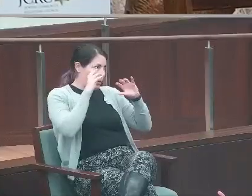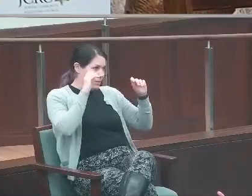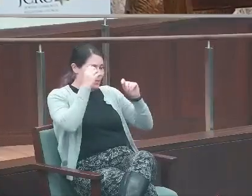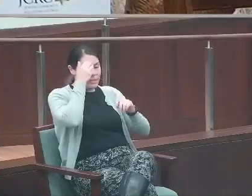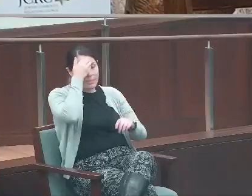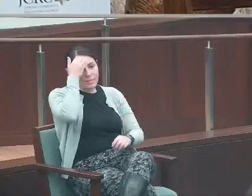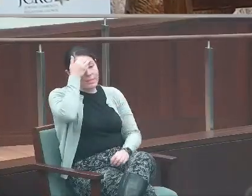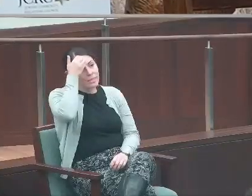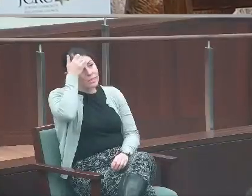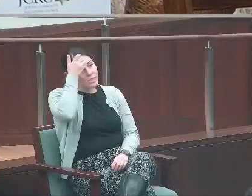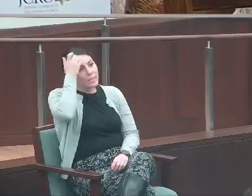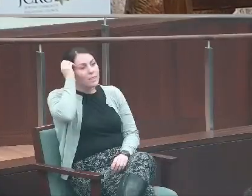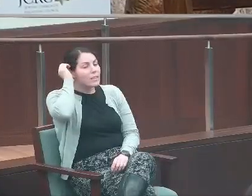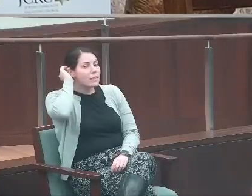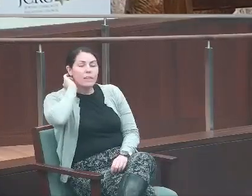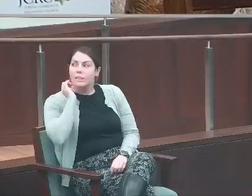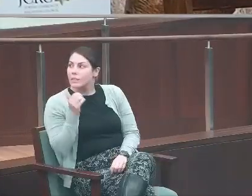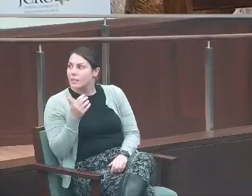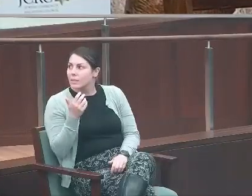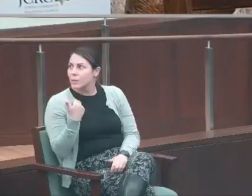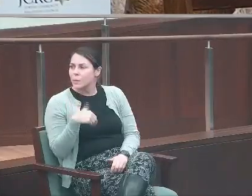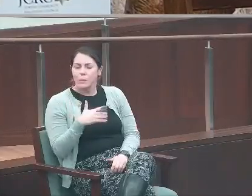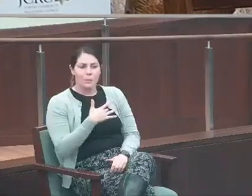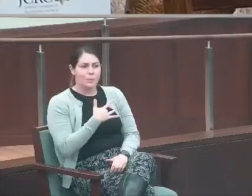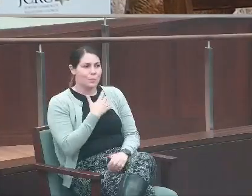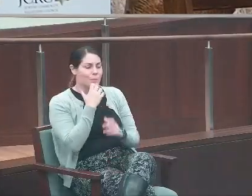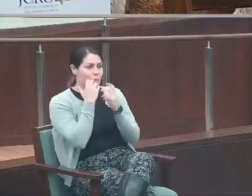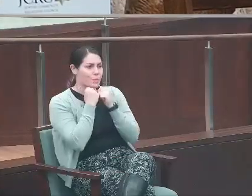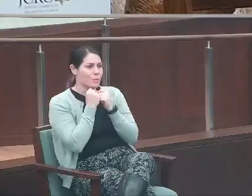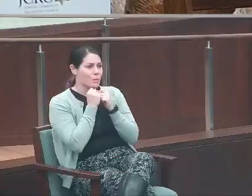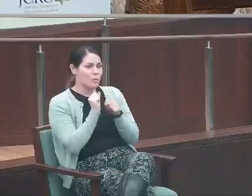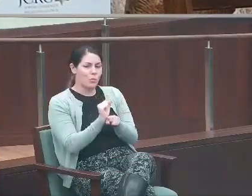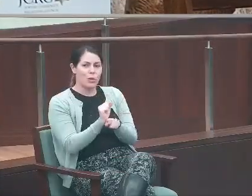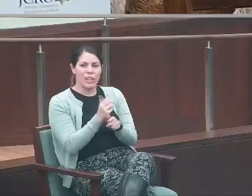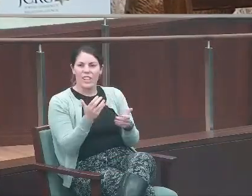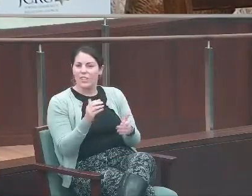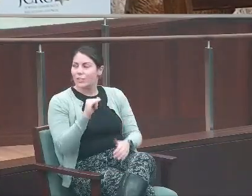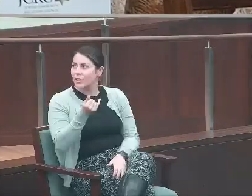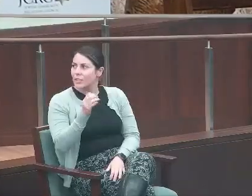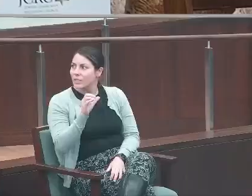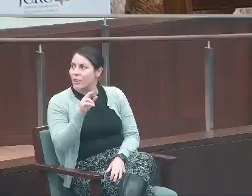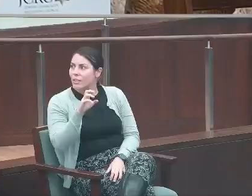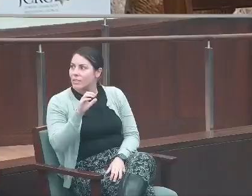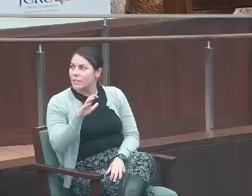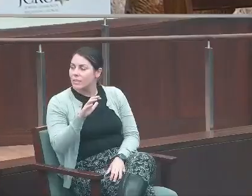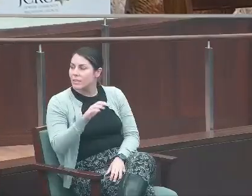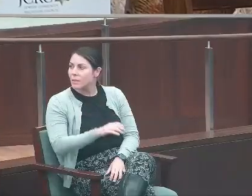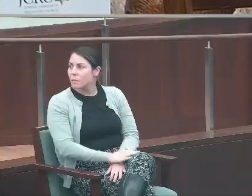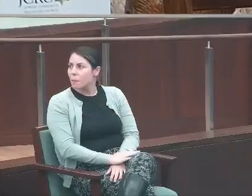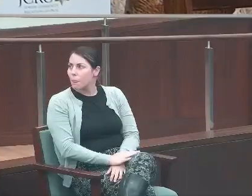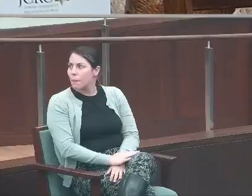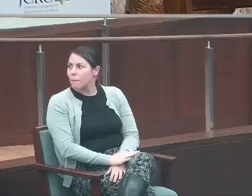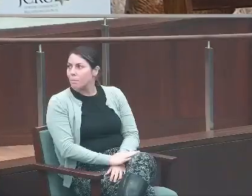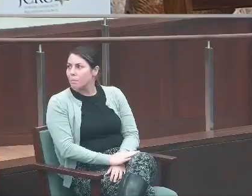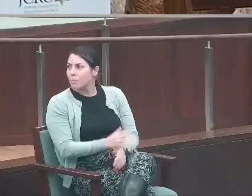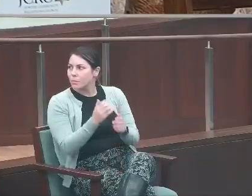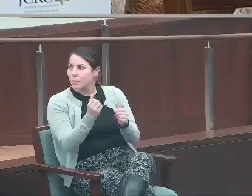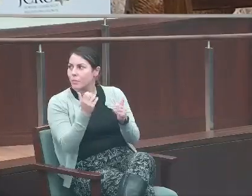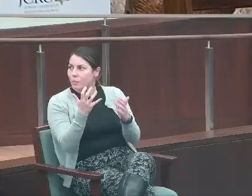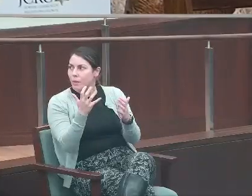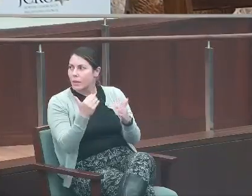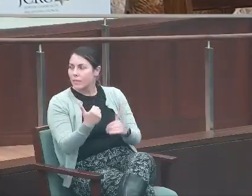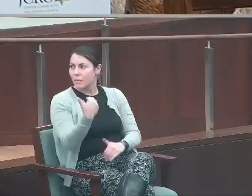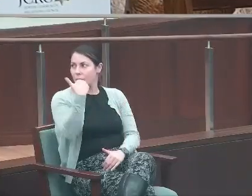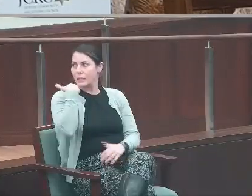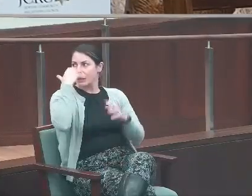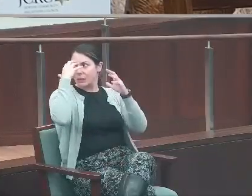the most rewarding parts of JCRC, because I was president a little while ago, that so many of our past